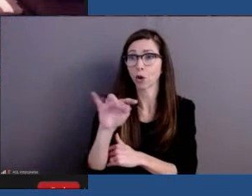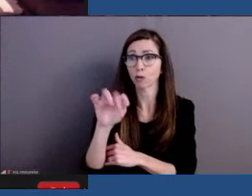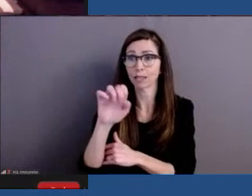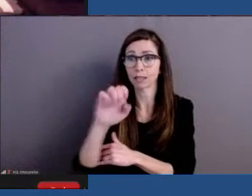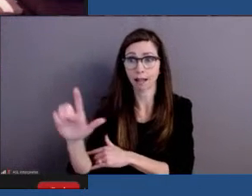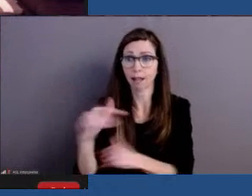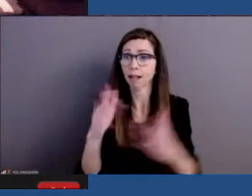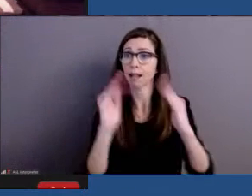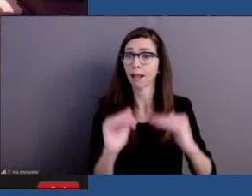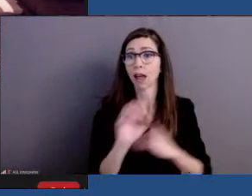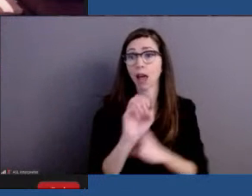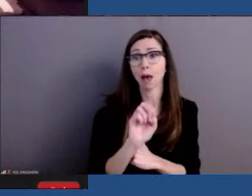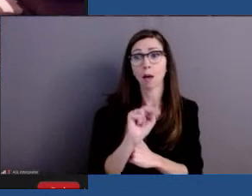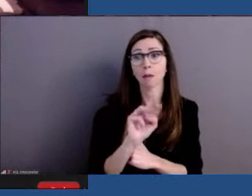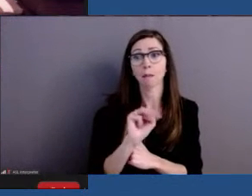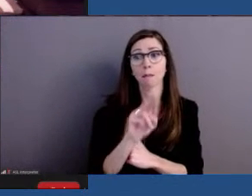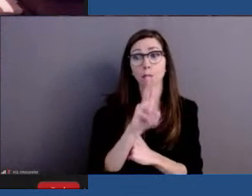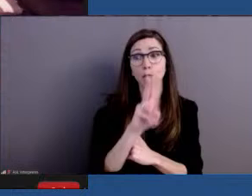Murray Gallant,